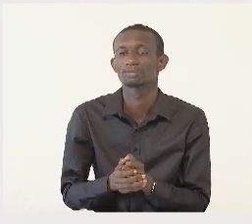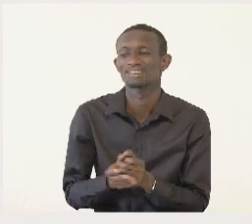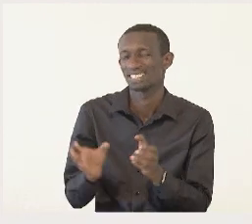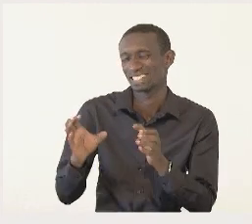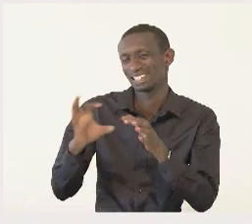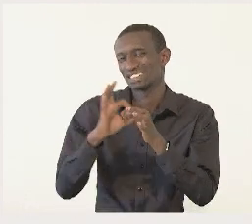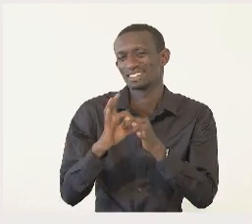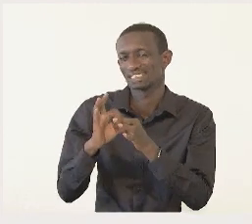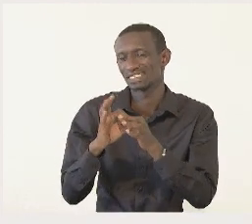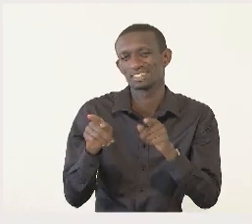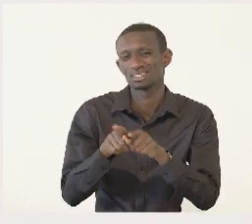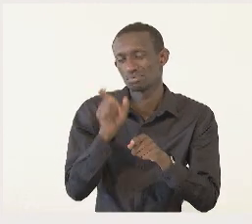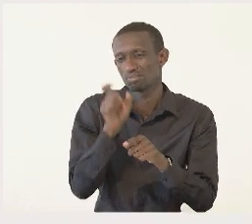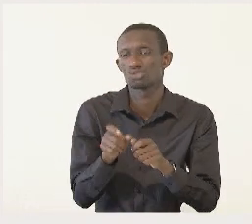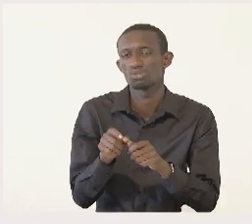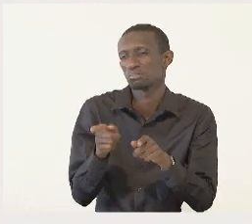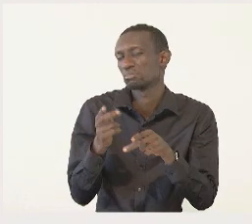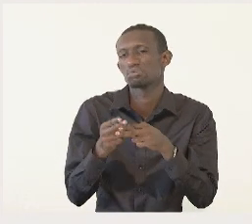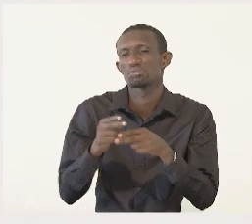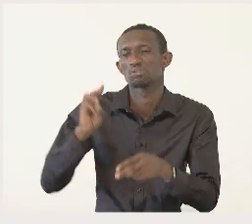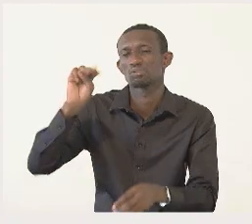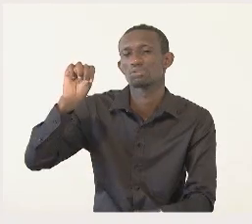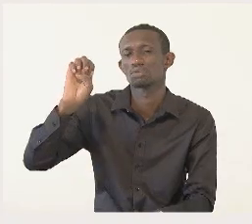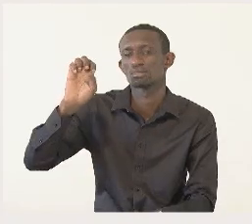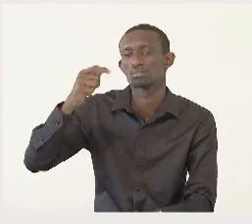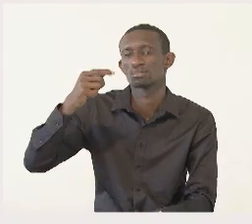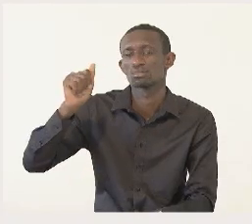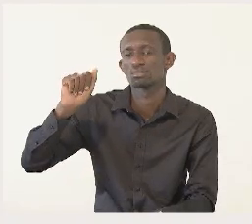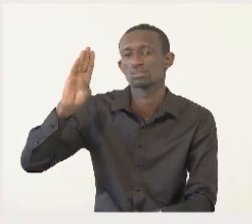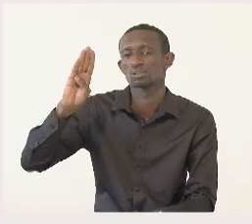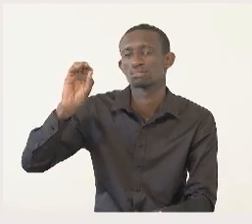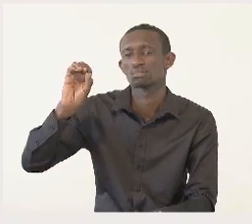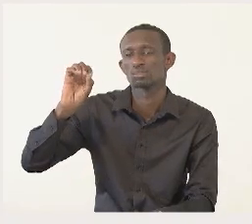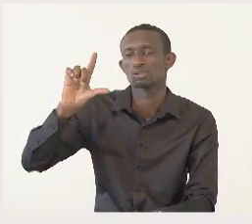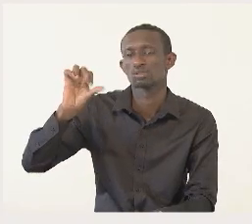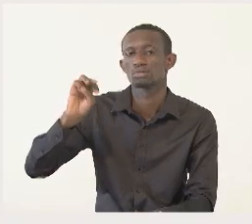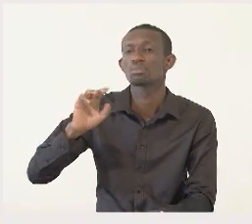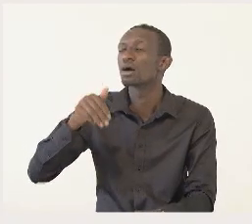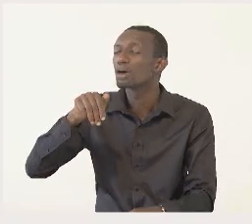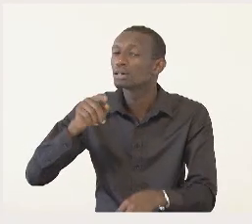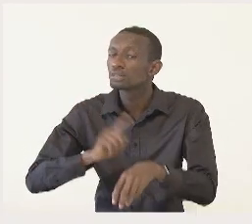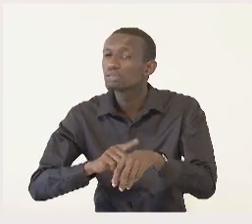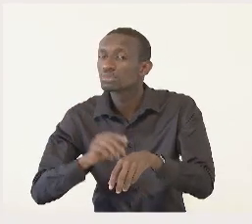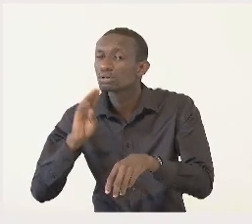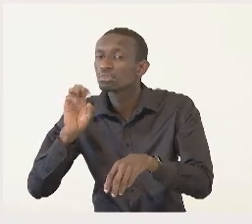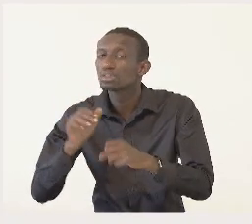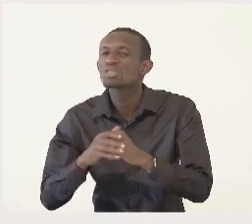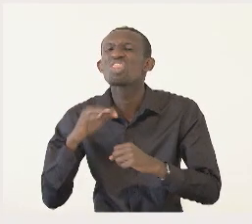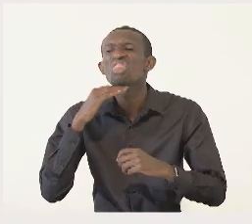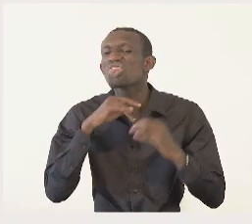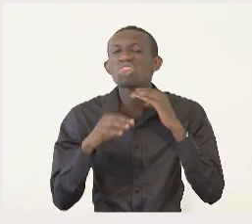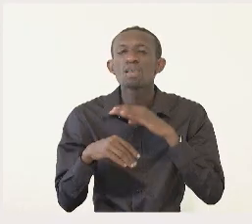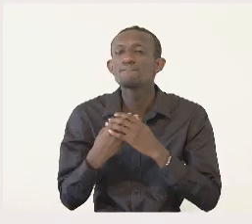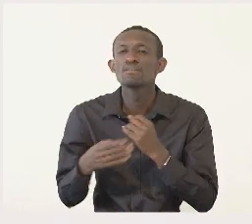as metabolism. And I said during metabolism, during body metabolism, waste products are